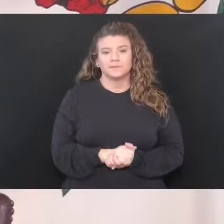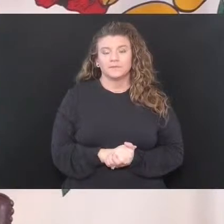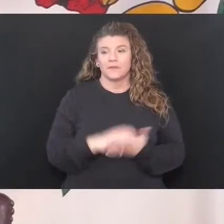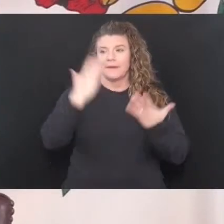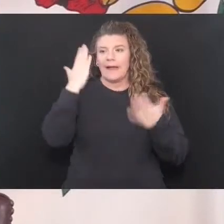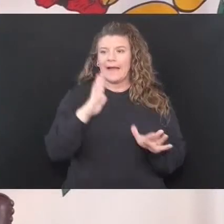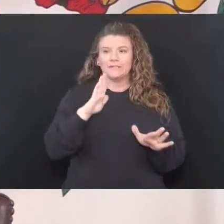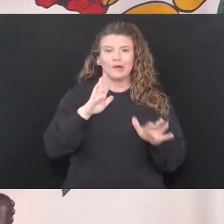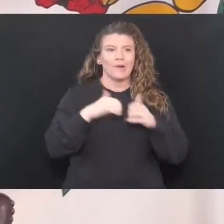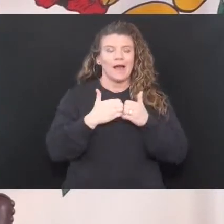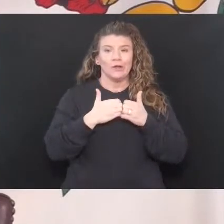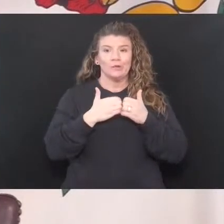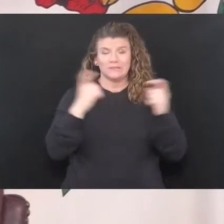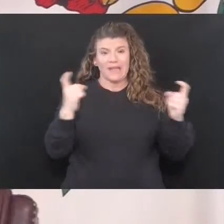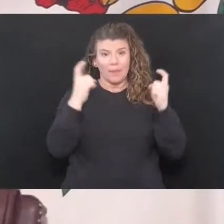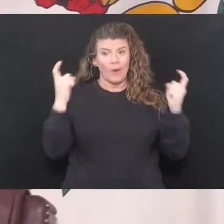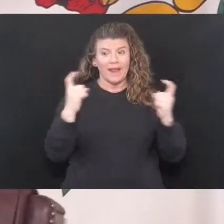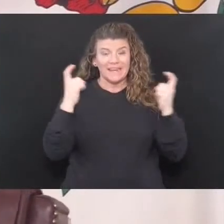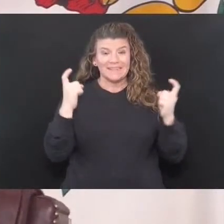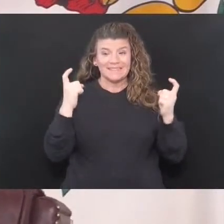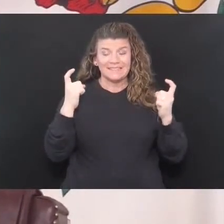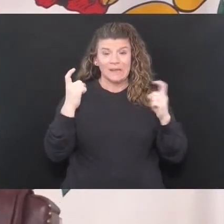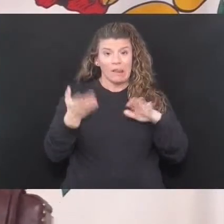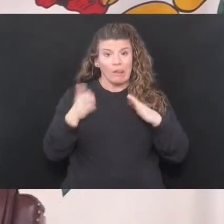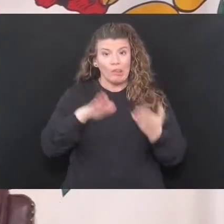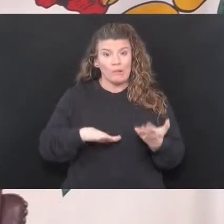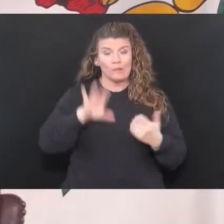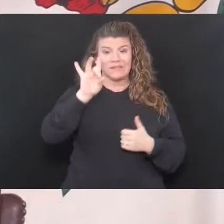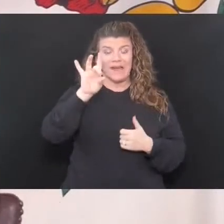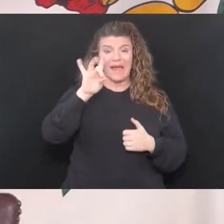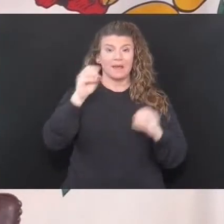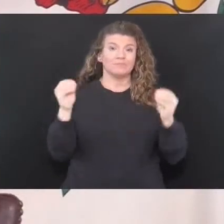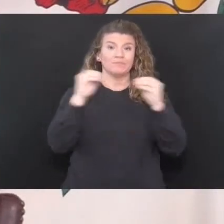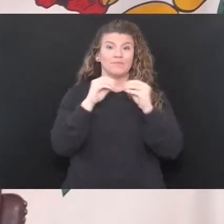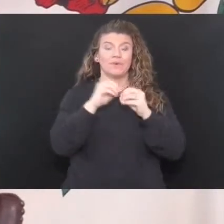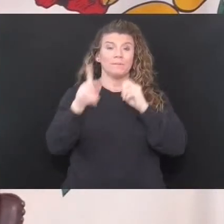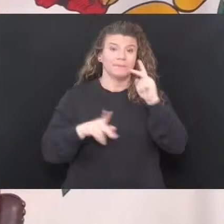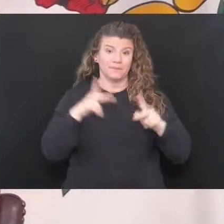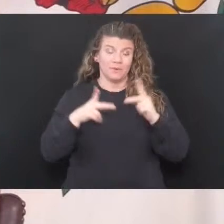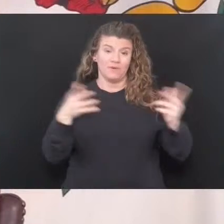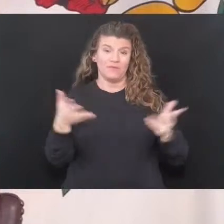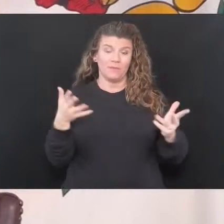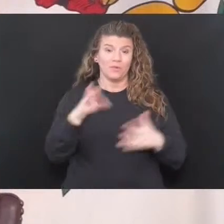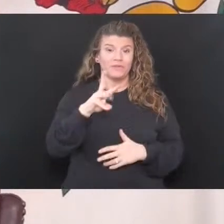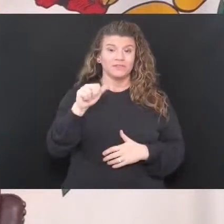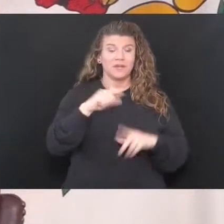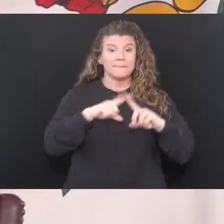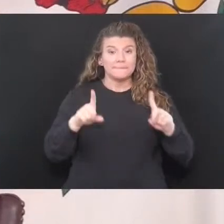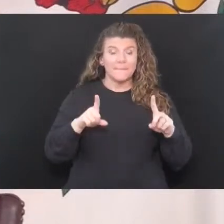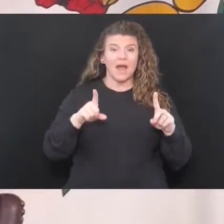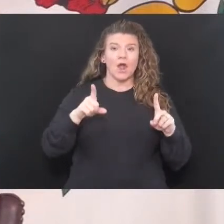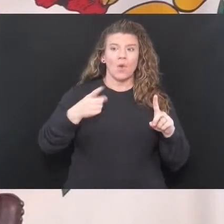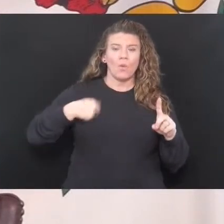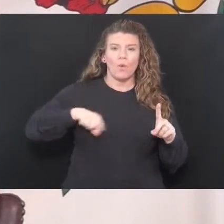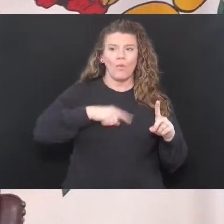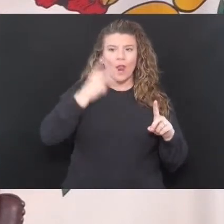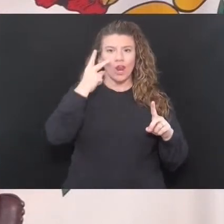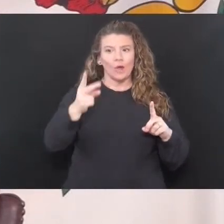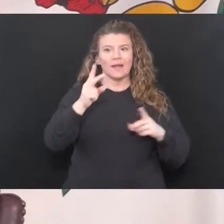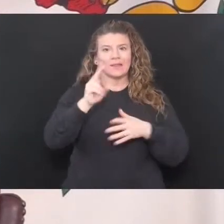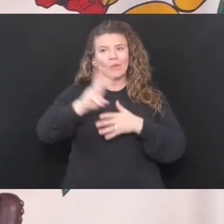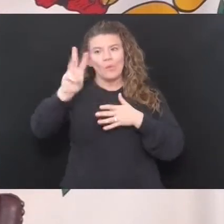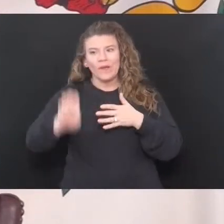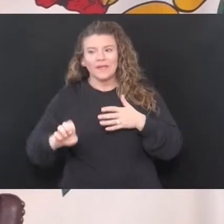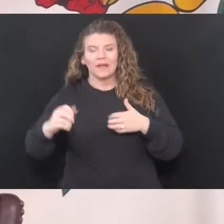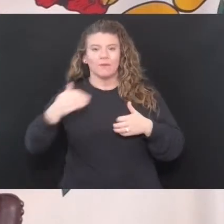I don't know how you celebrate, losing 8 great West Virginians, but, when we go over the weekend and we go an